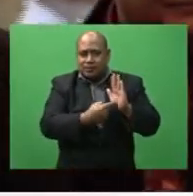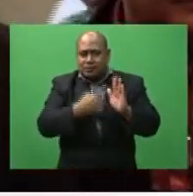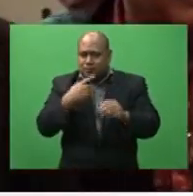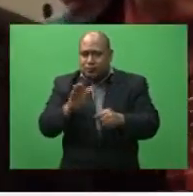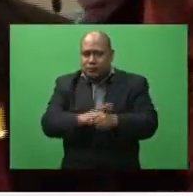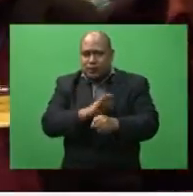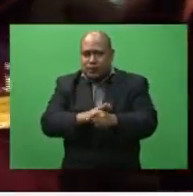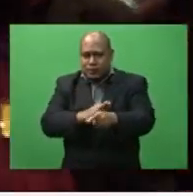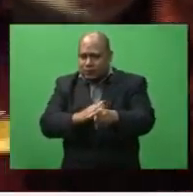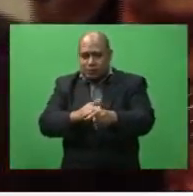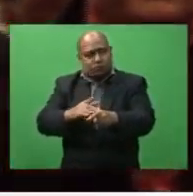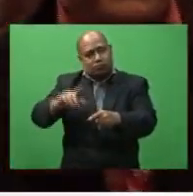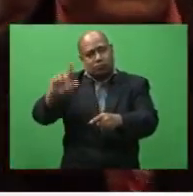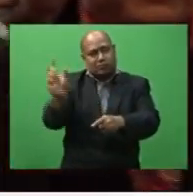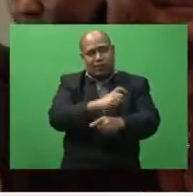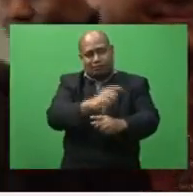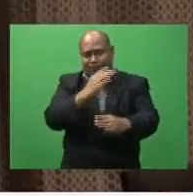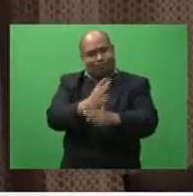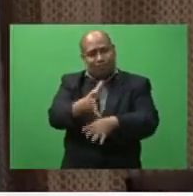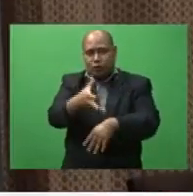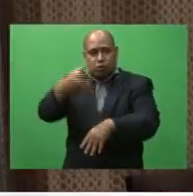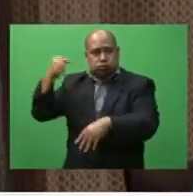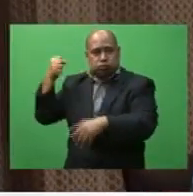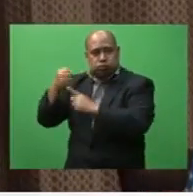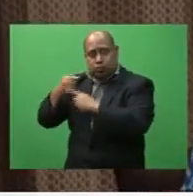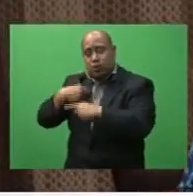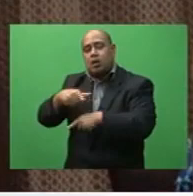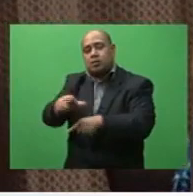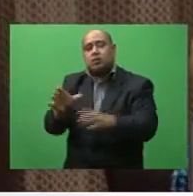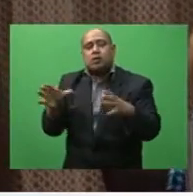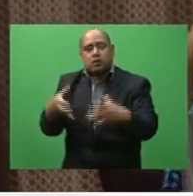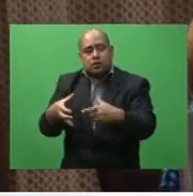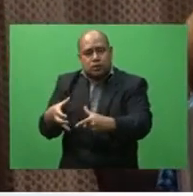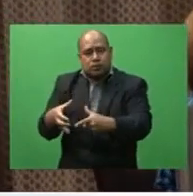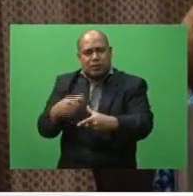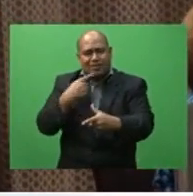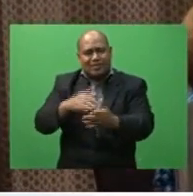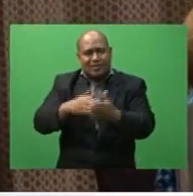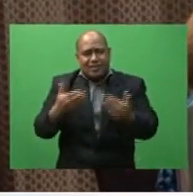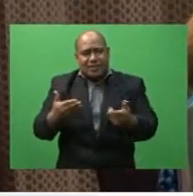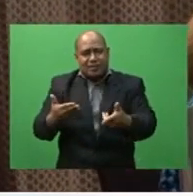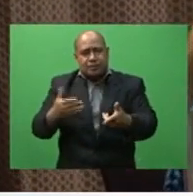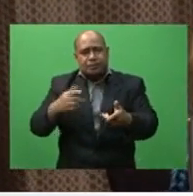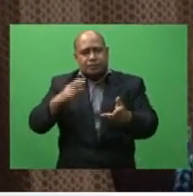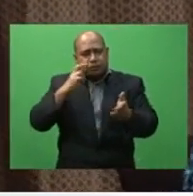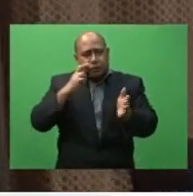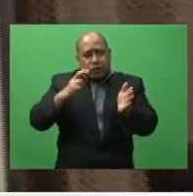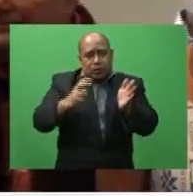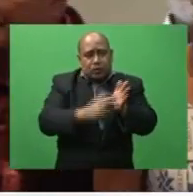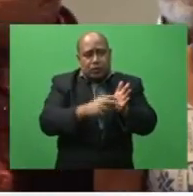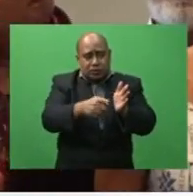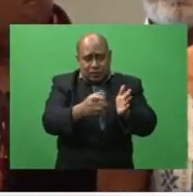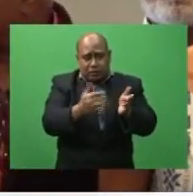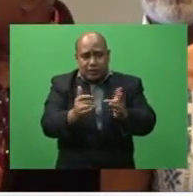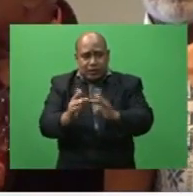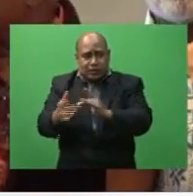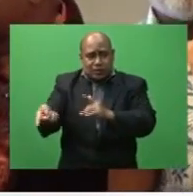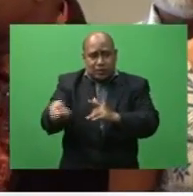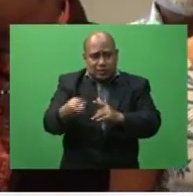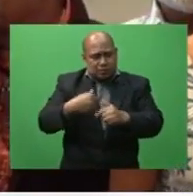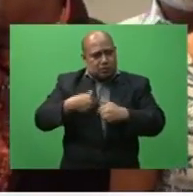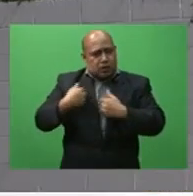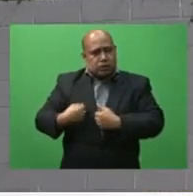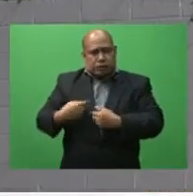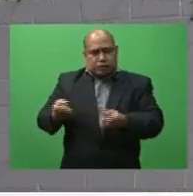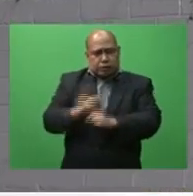defiance and stalling tactics. After the registrar is copied in, Andilitiya seems to have a change of heart, agreeing under duress to hand